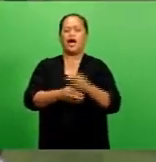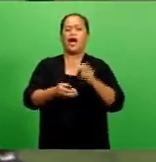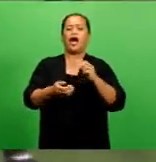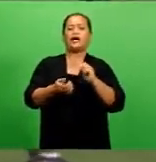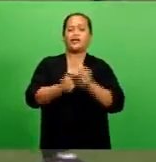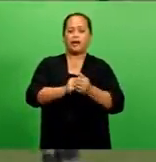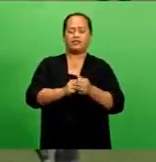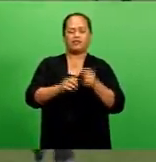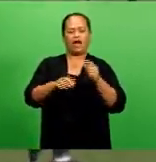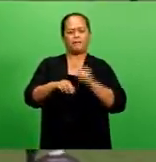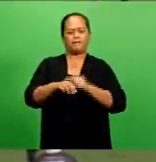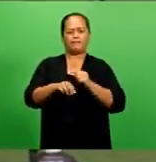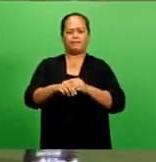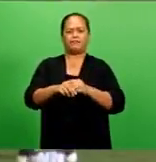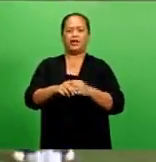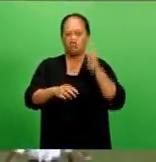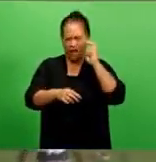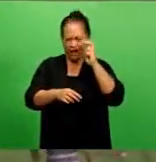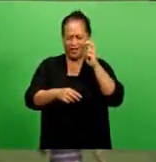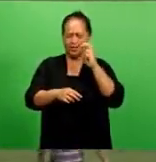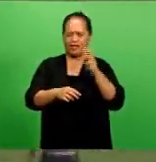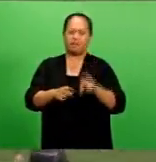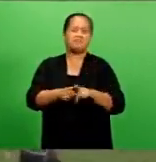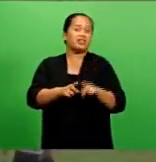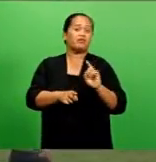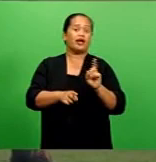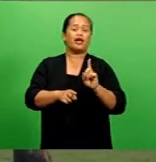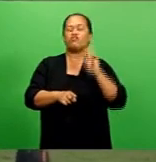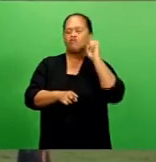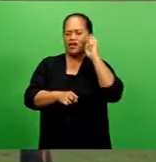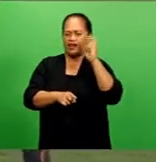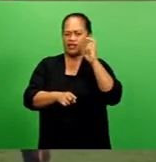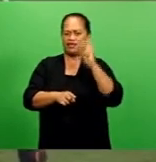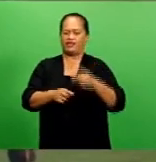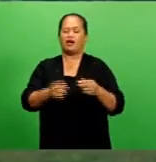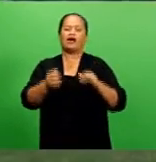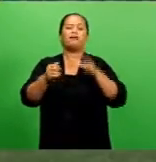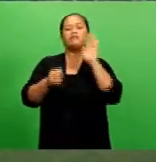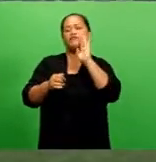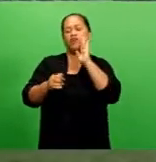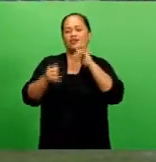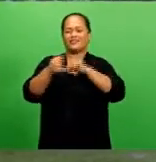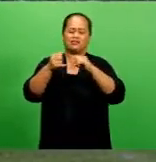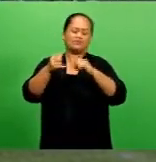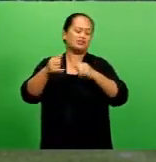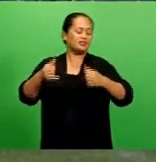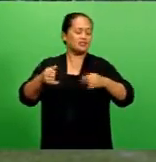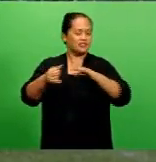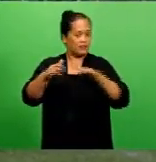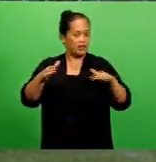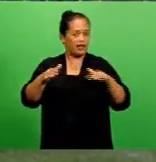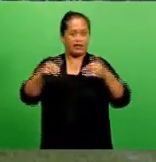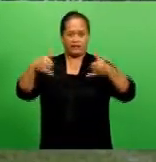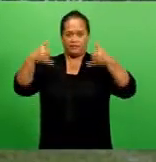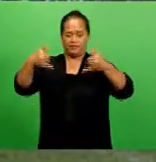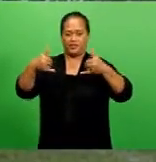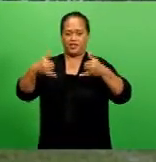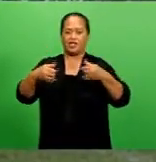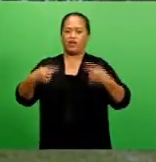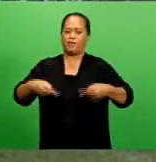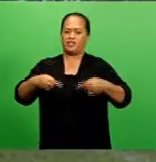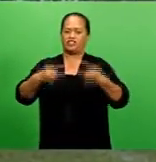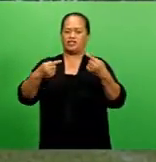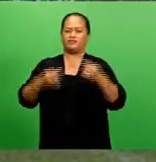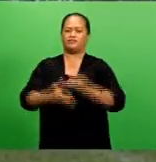game time before they start the Skipper Cup competition. The Vodafone Vanua Cup will have a similar format to last